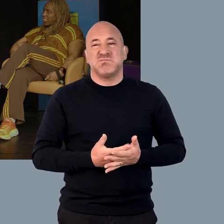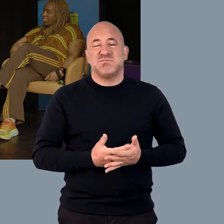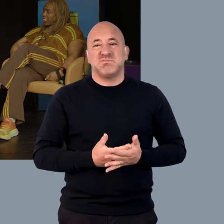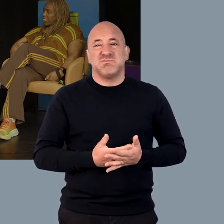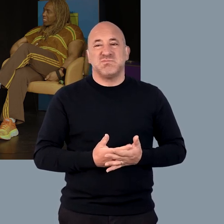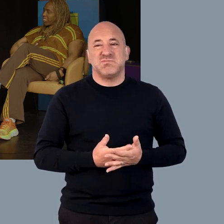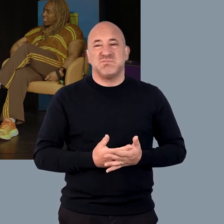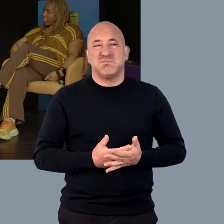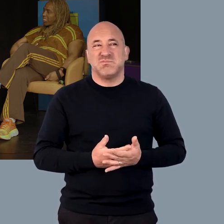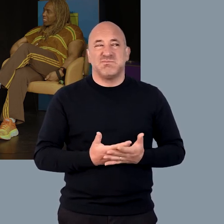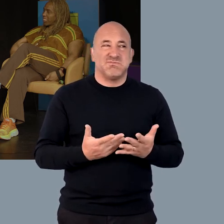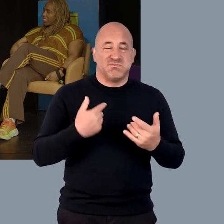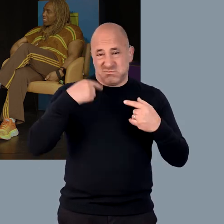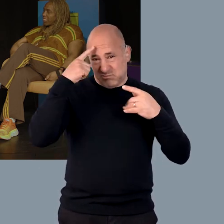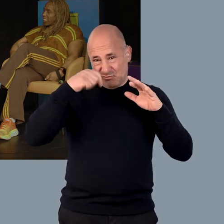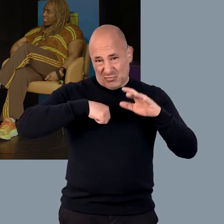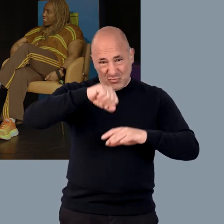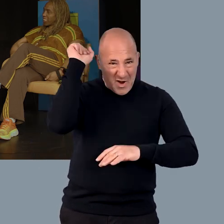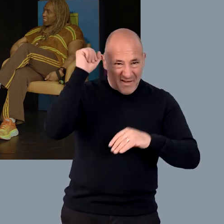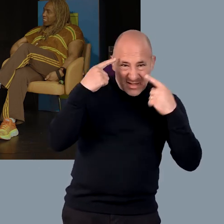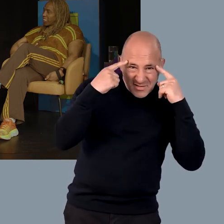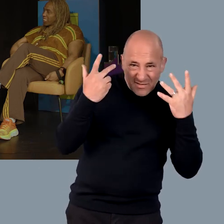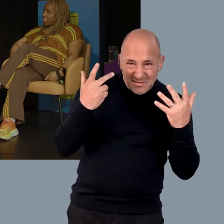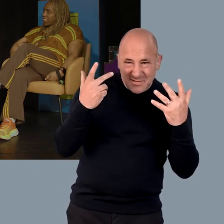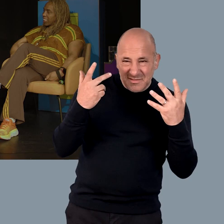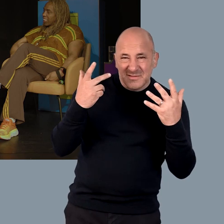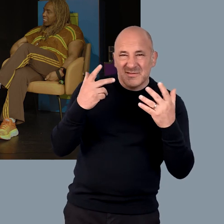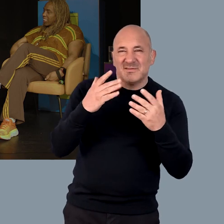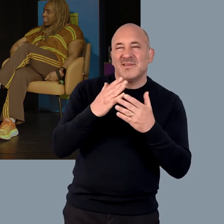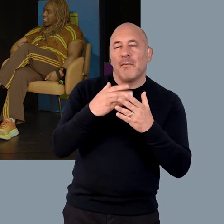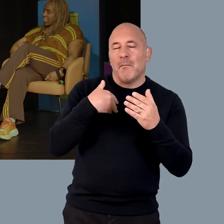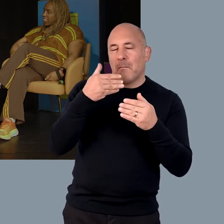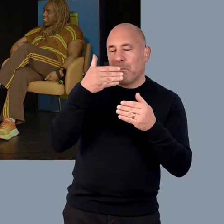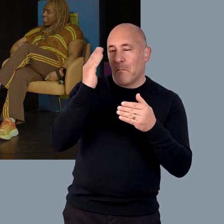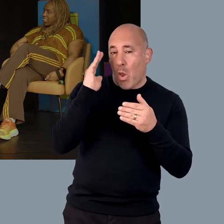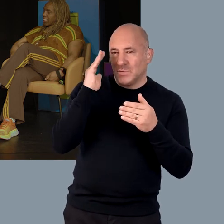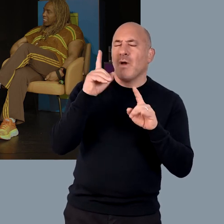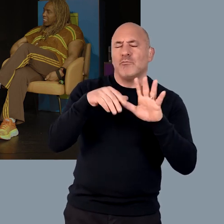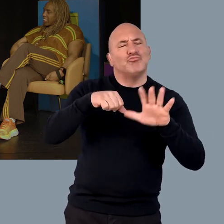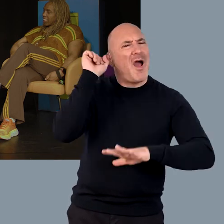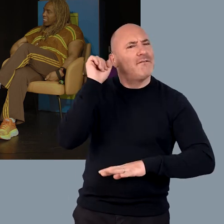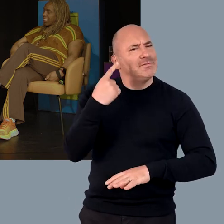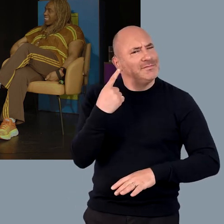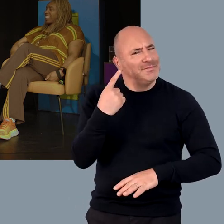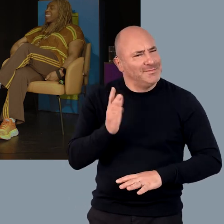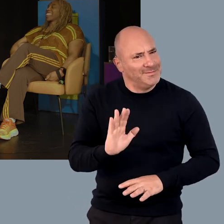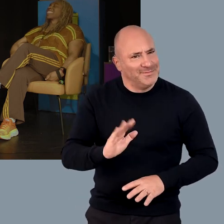And I've got a shaved head. It's also balding, but shaved.